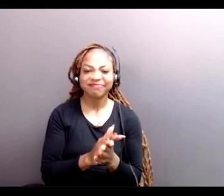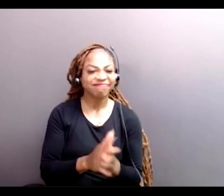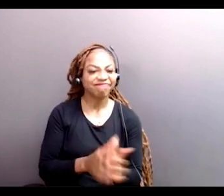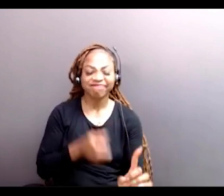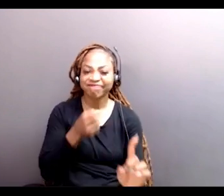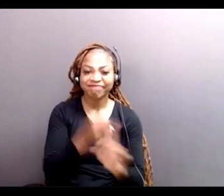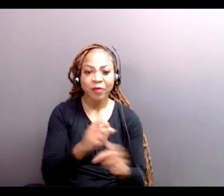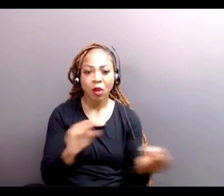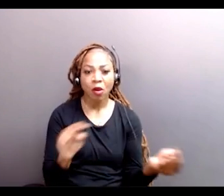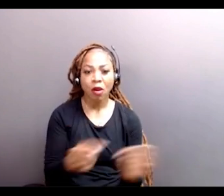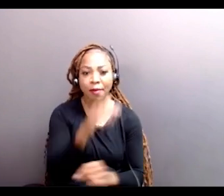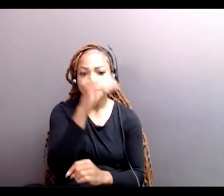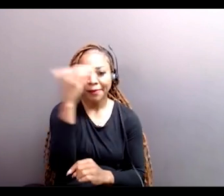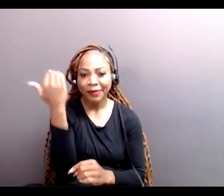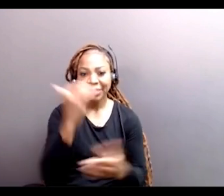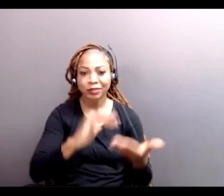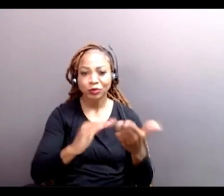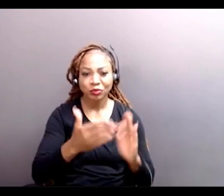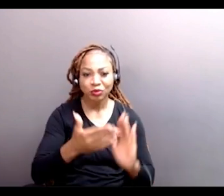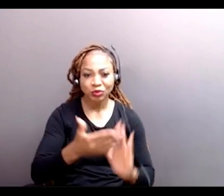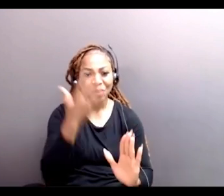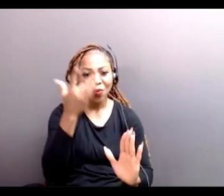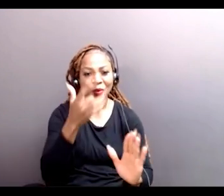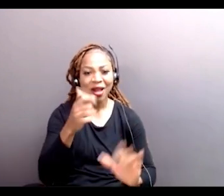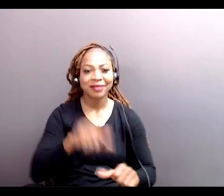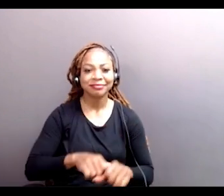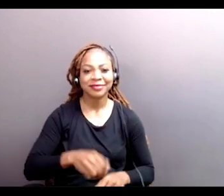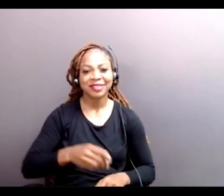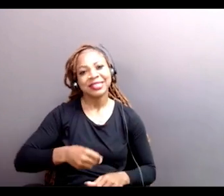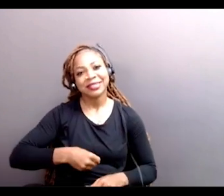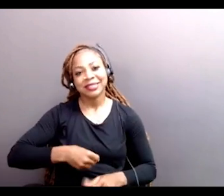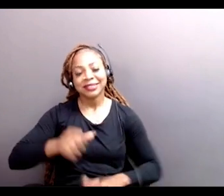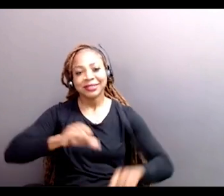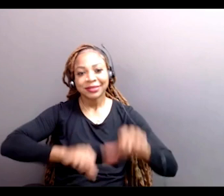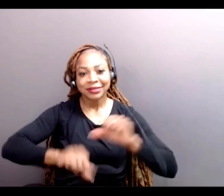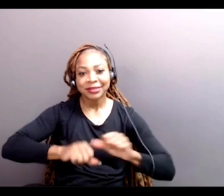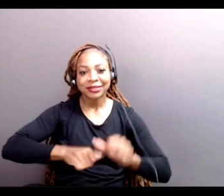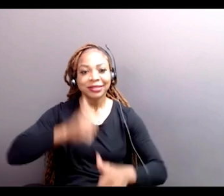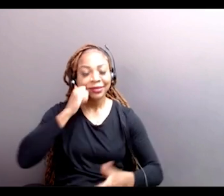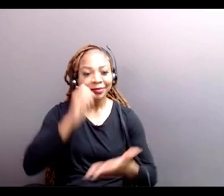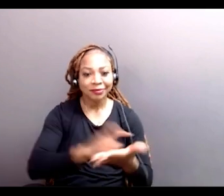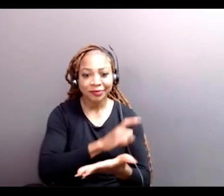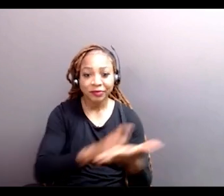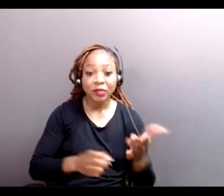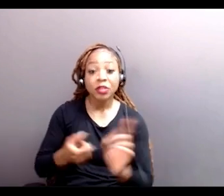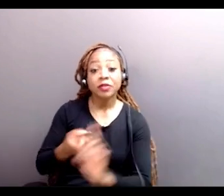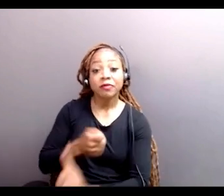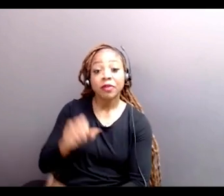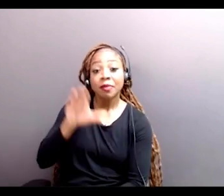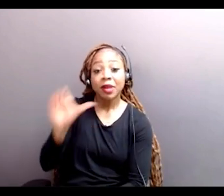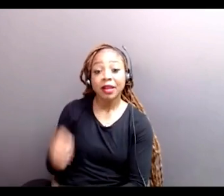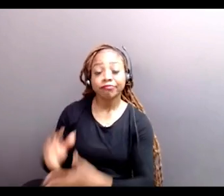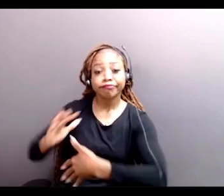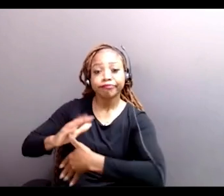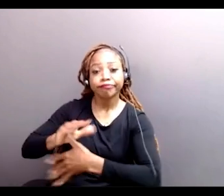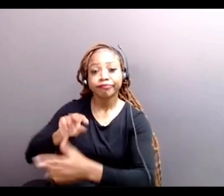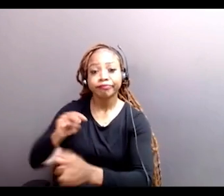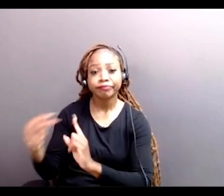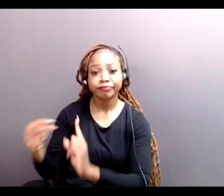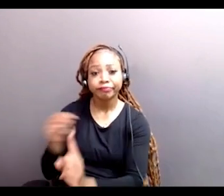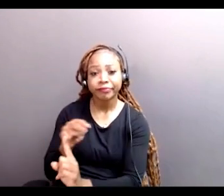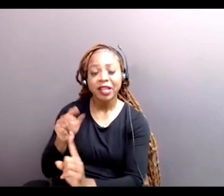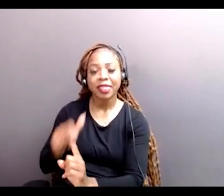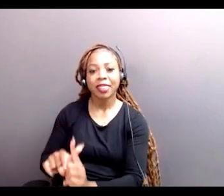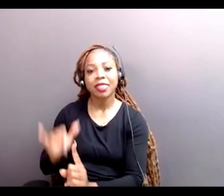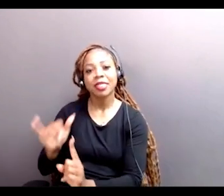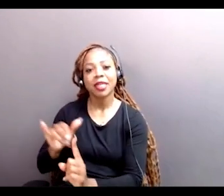Black communities. It has been fueled by scientific racism. And so approaching Black health and well-being from Afrocentric perspectives then grounds